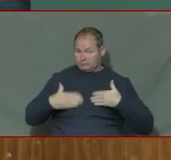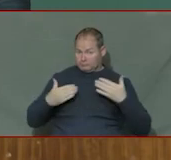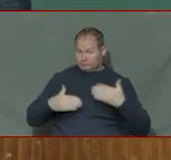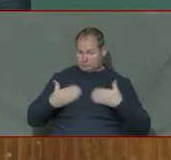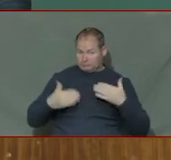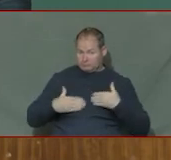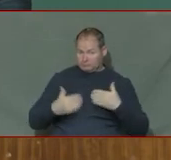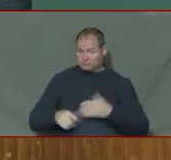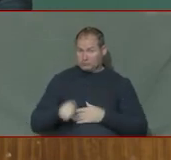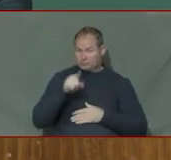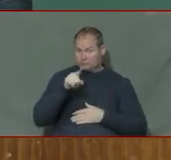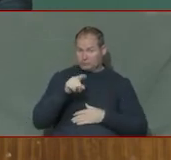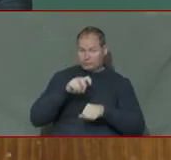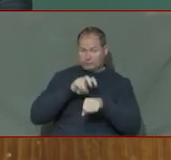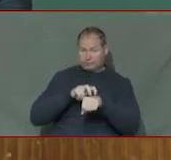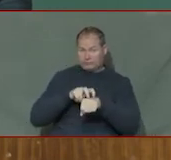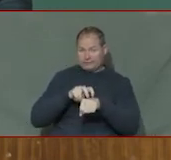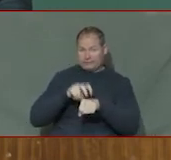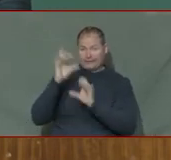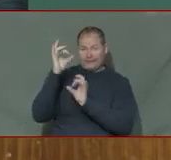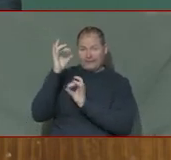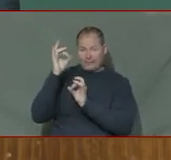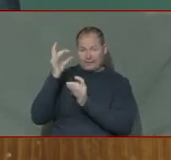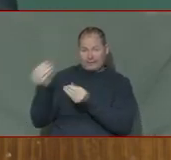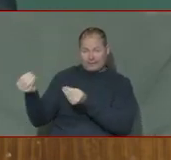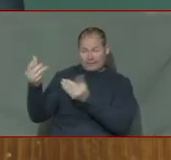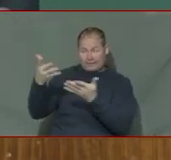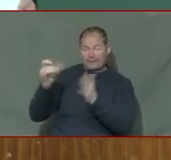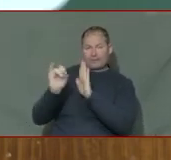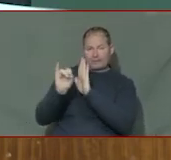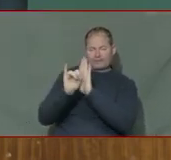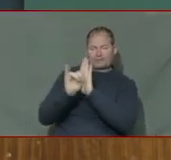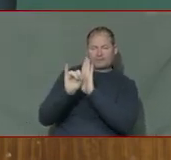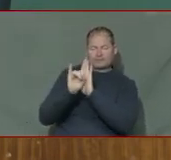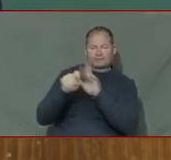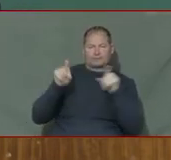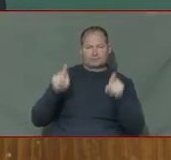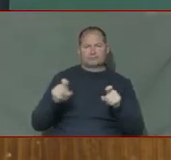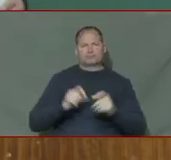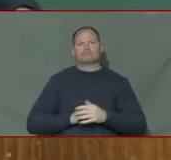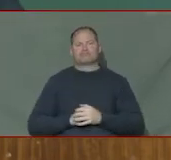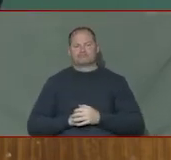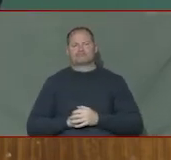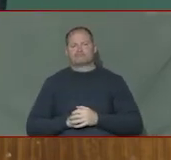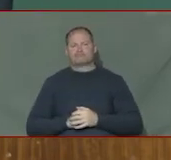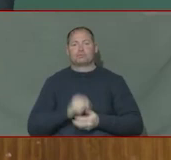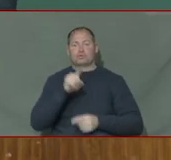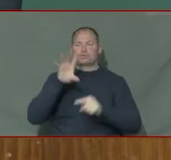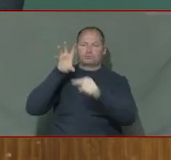least identify it, even if they give it to you. All right. The next.